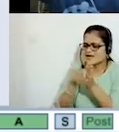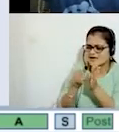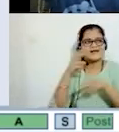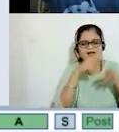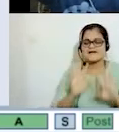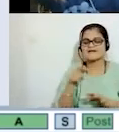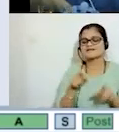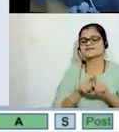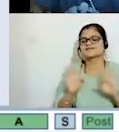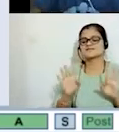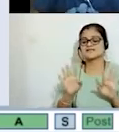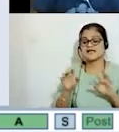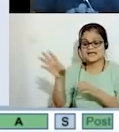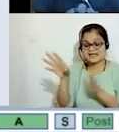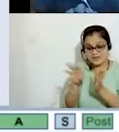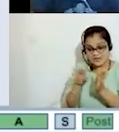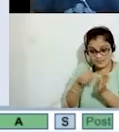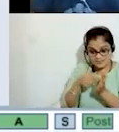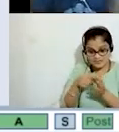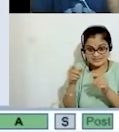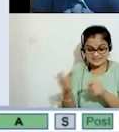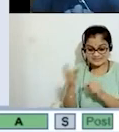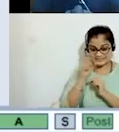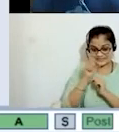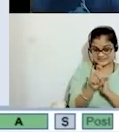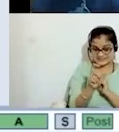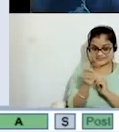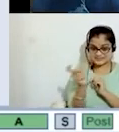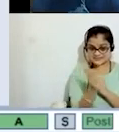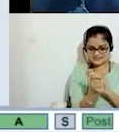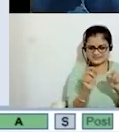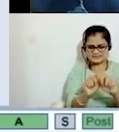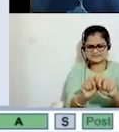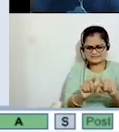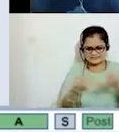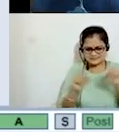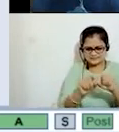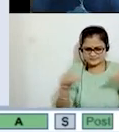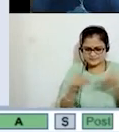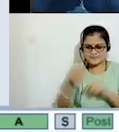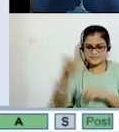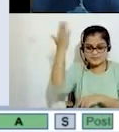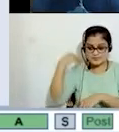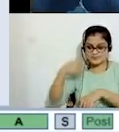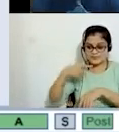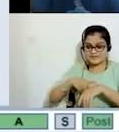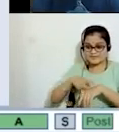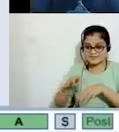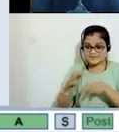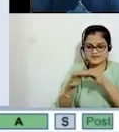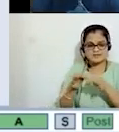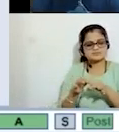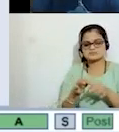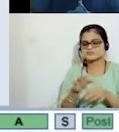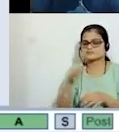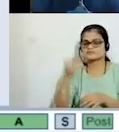bass and rumbling going on. But what I did was basically I just brought it like very close, like you'll show that was actually a very